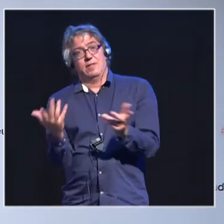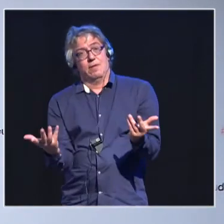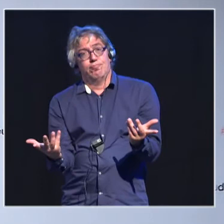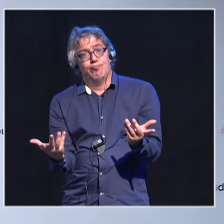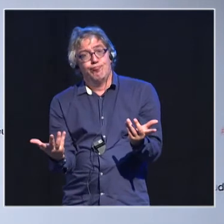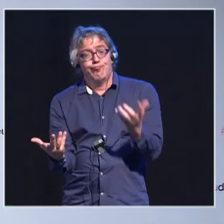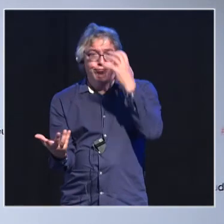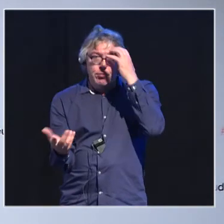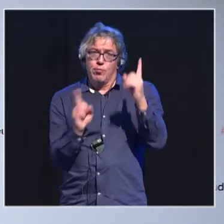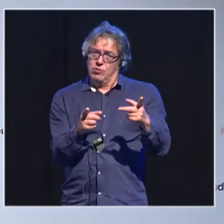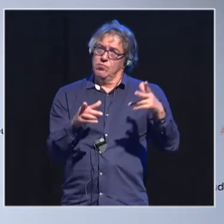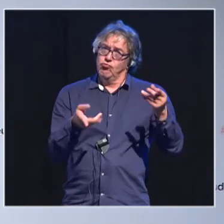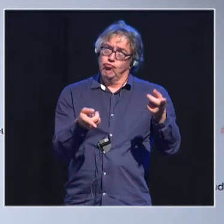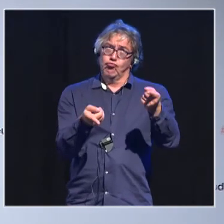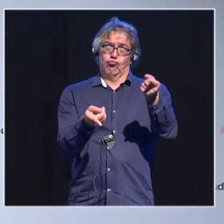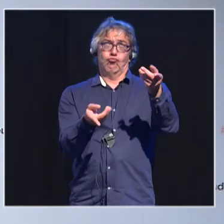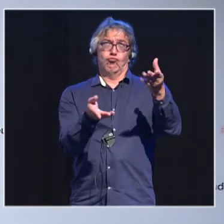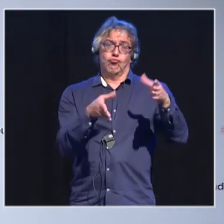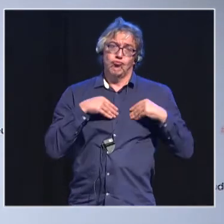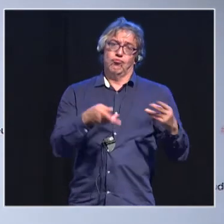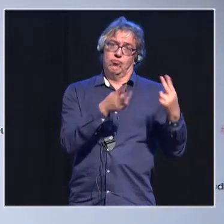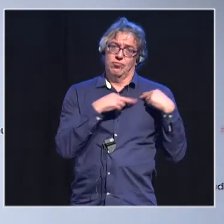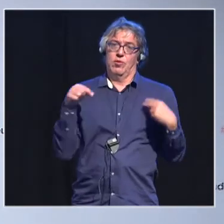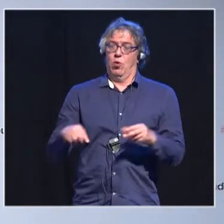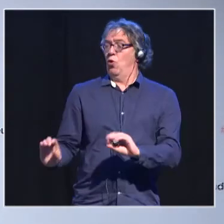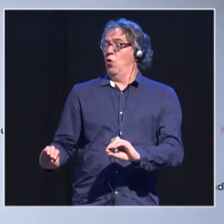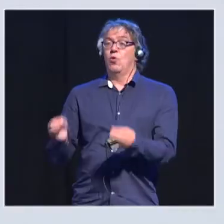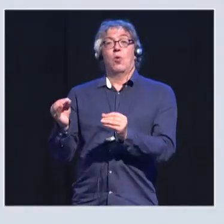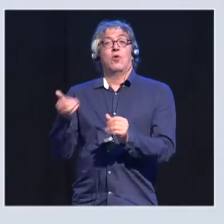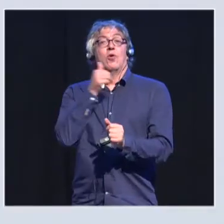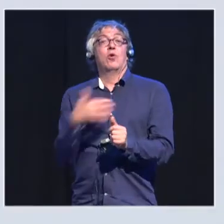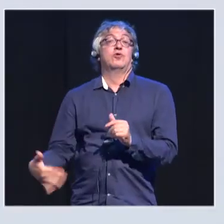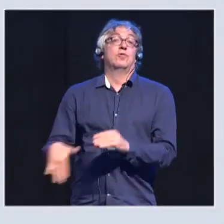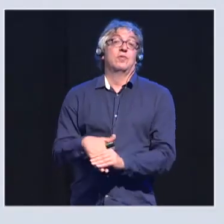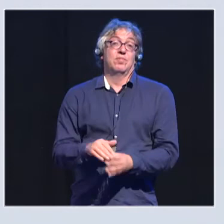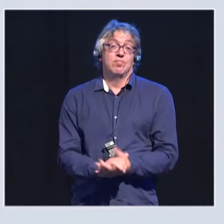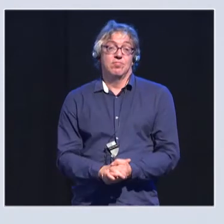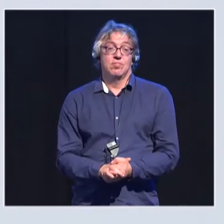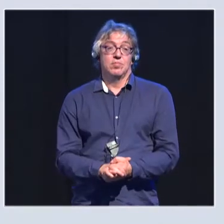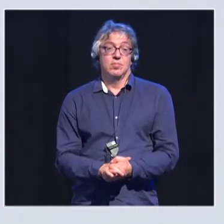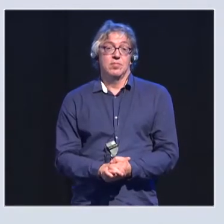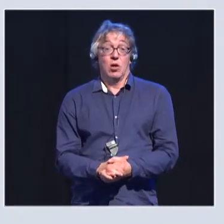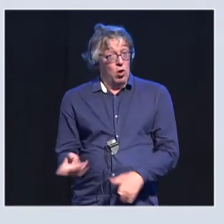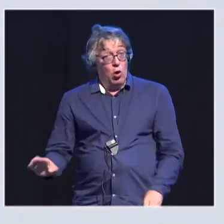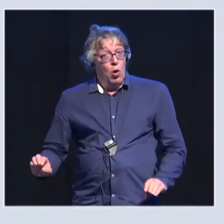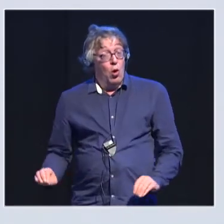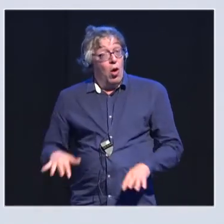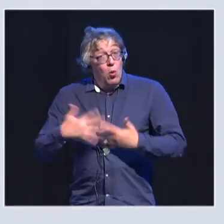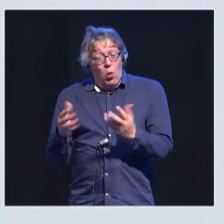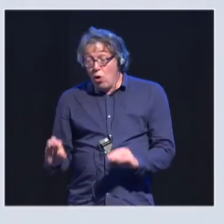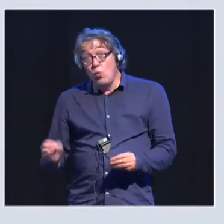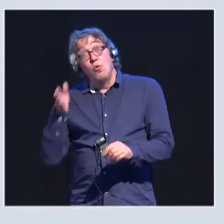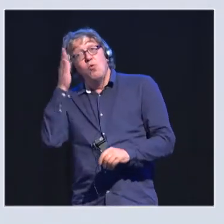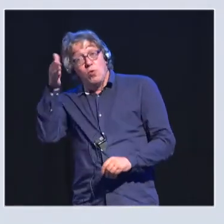youths and women, because in the next few years, you're going to have the youths taking up these government positions. If they are not digitally